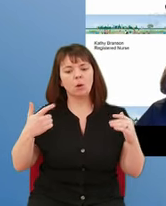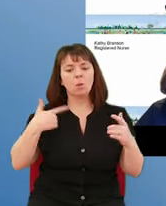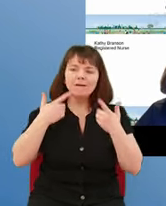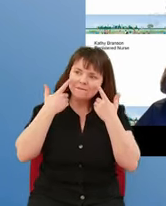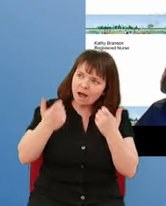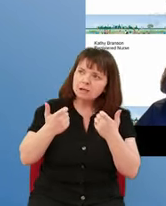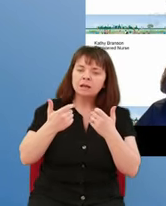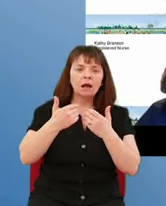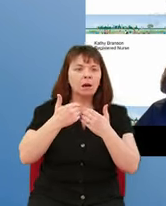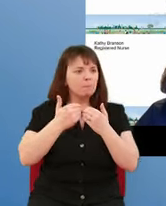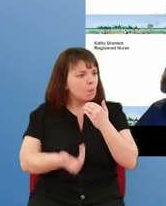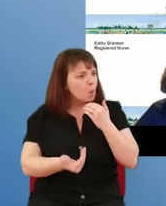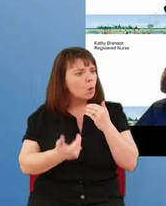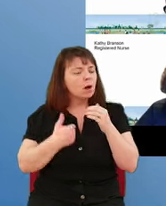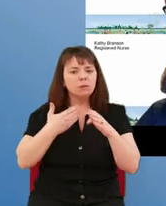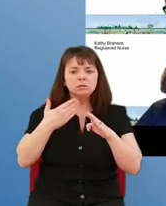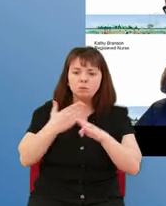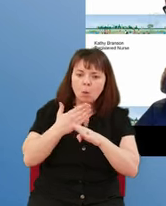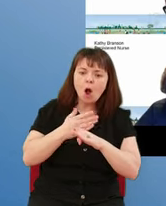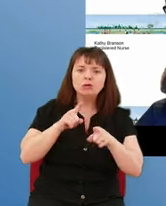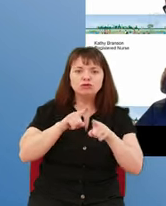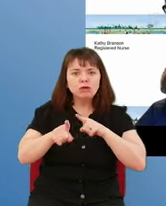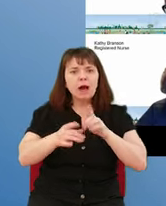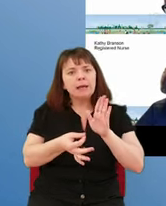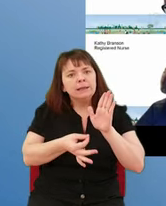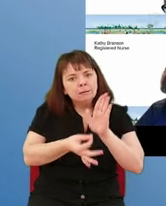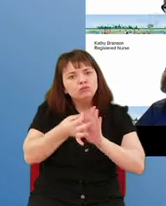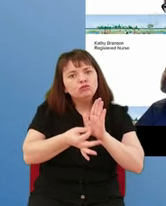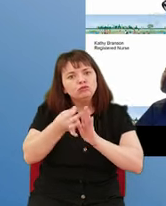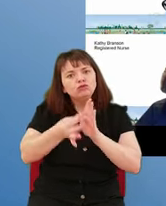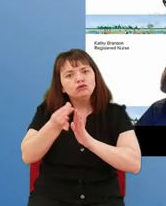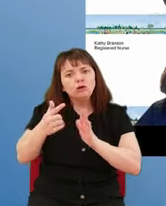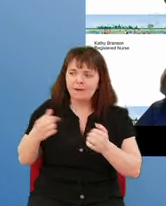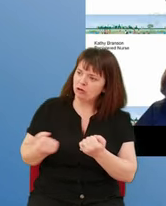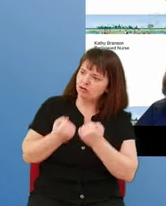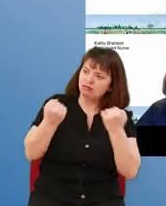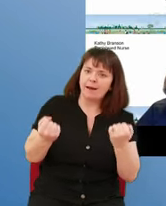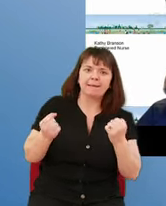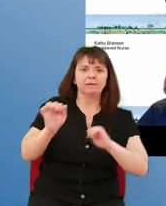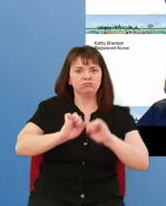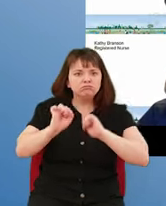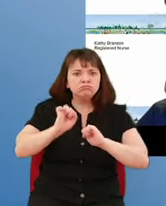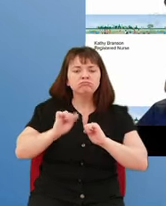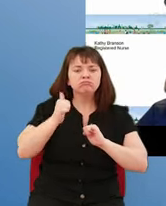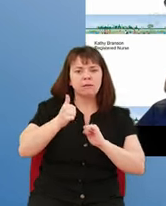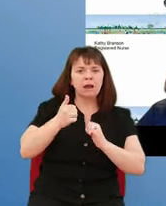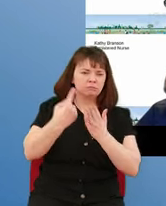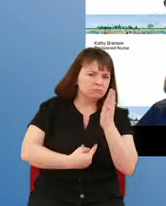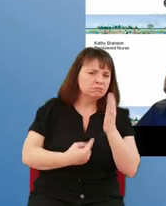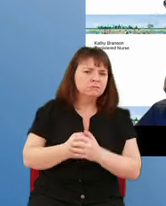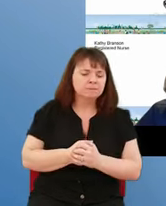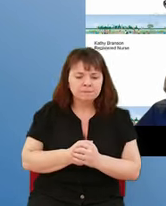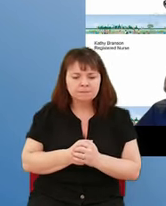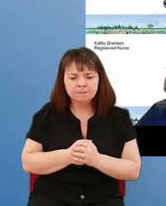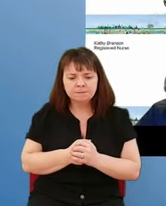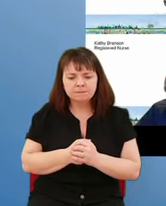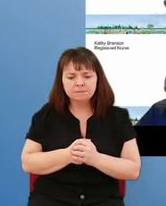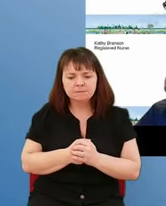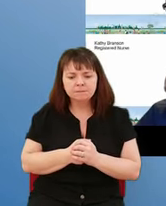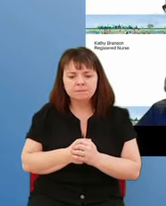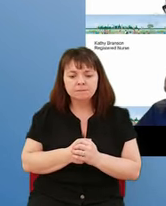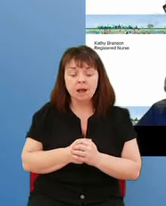addressing inequalities. We've got huge interest in LD and SMI as areas that we have